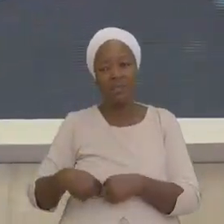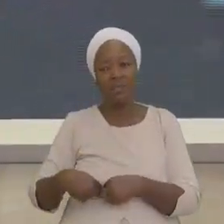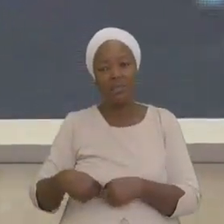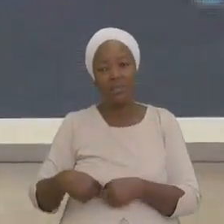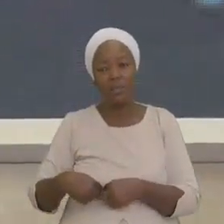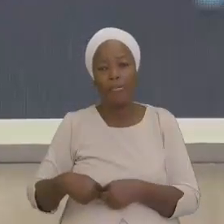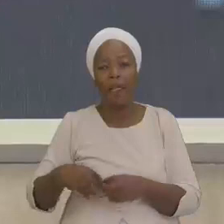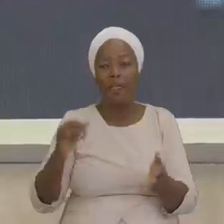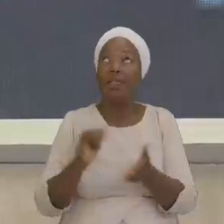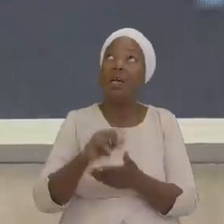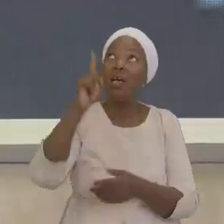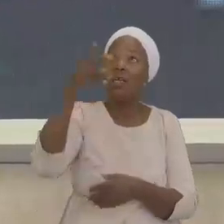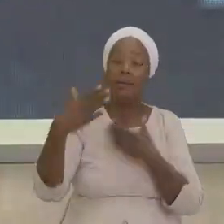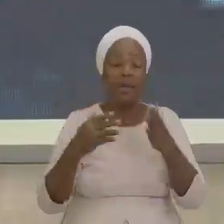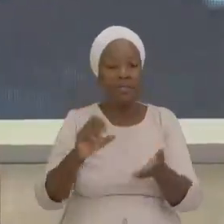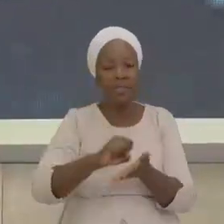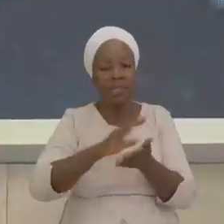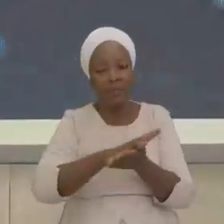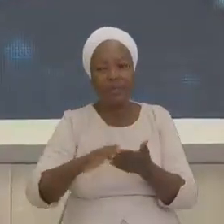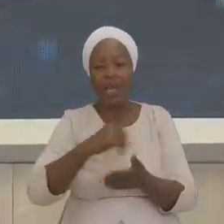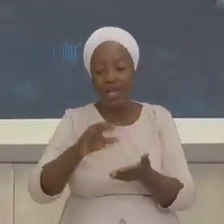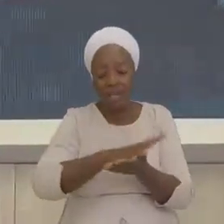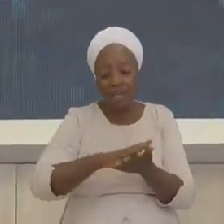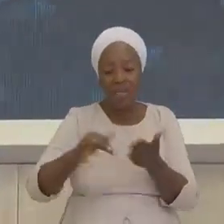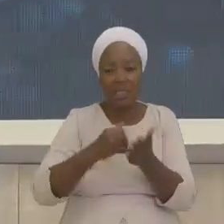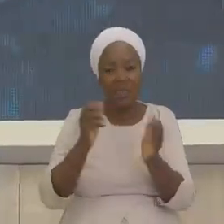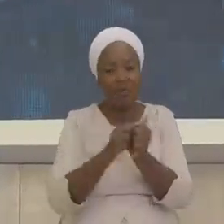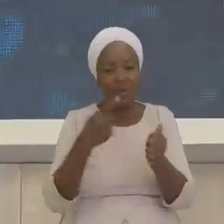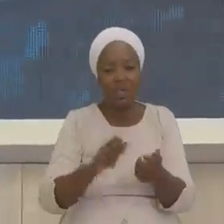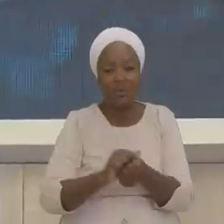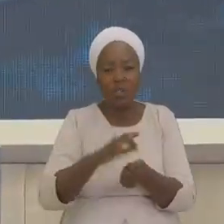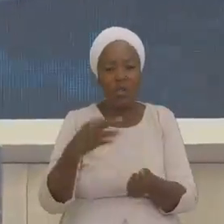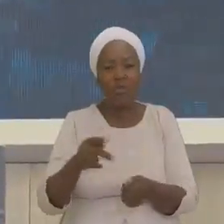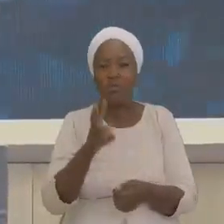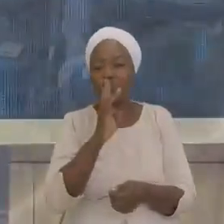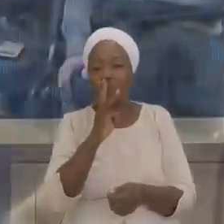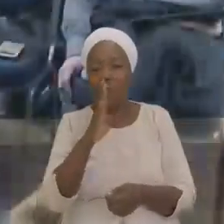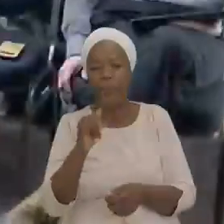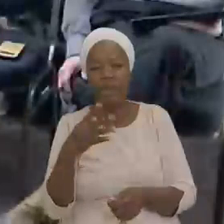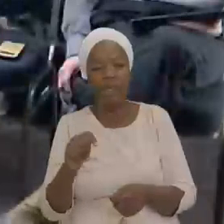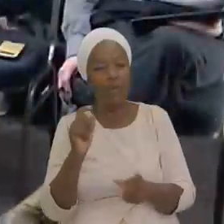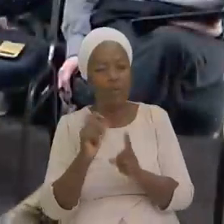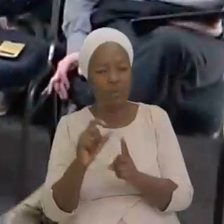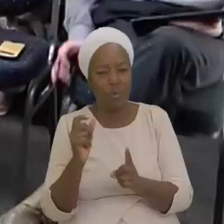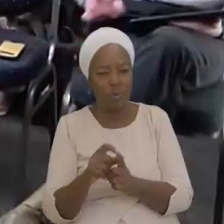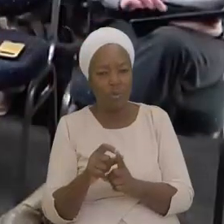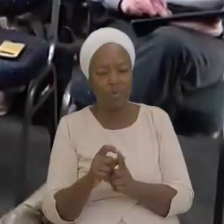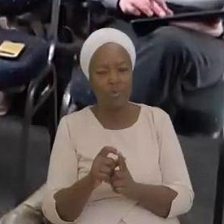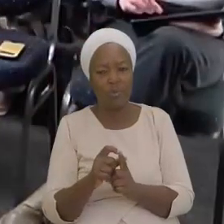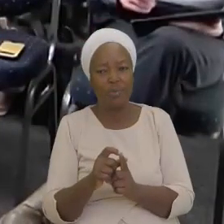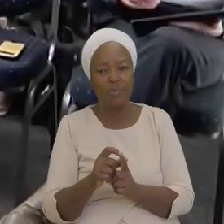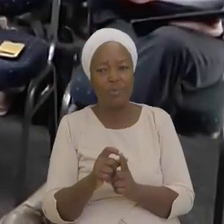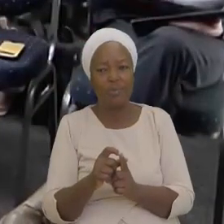that he might sanctify and cleanse it with the washing of water by the word.